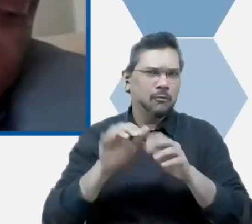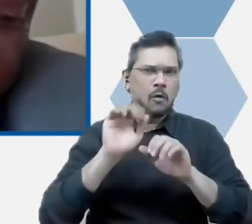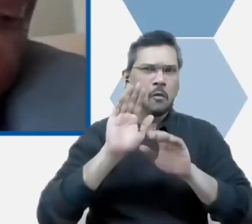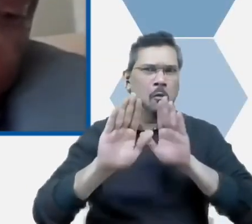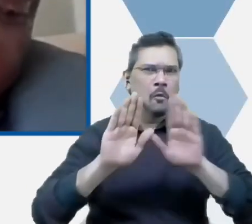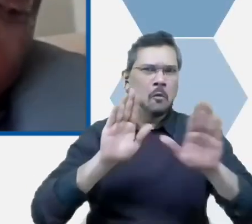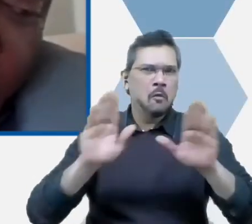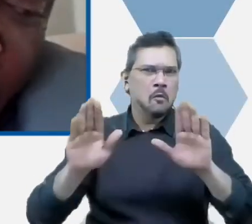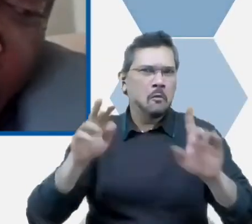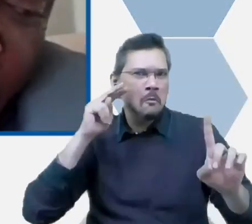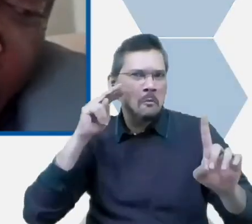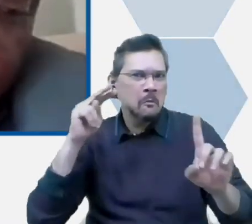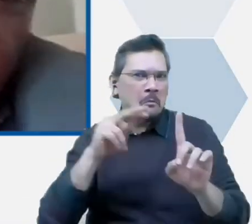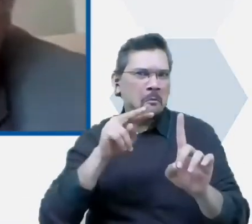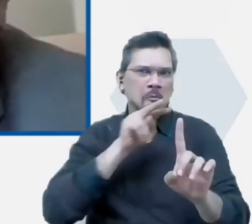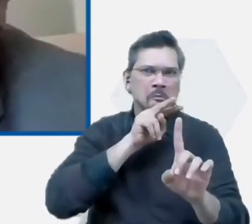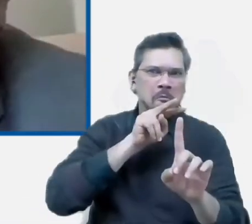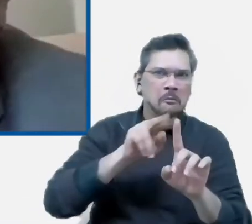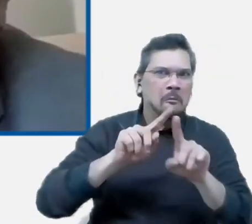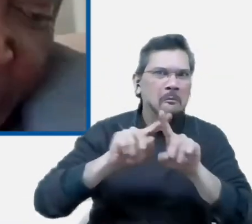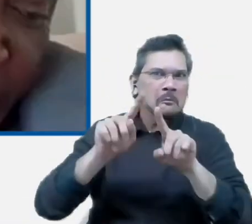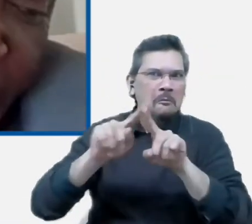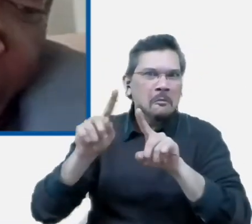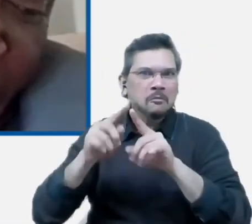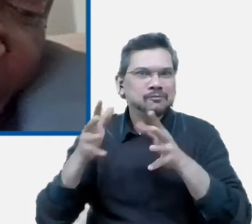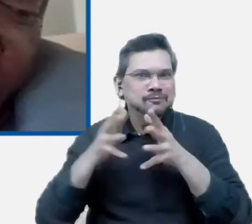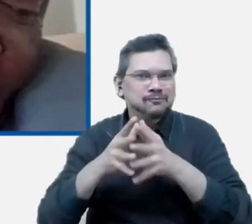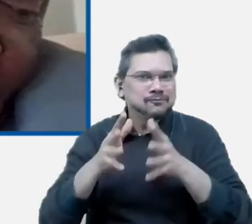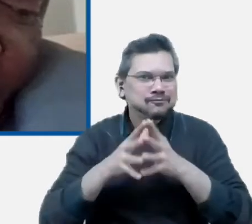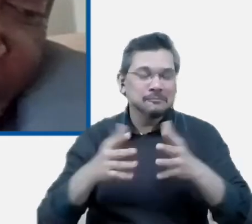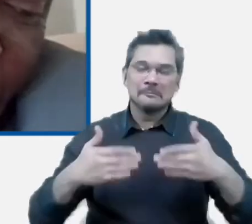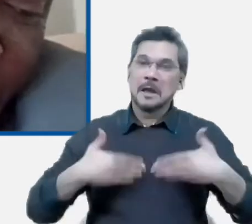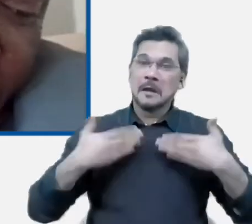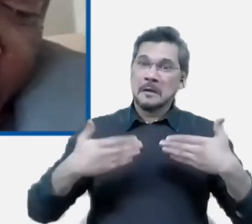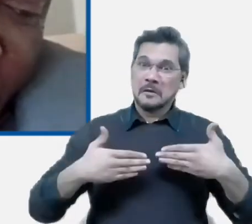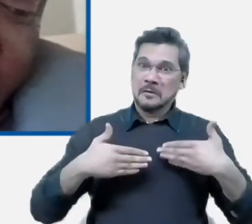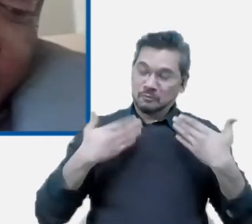any questions. But when I look at the chat,